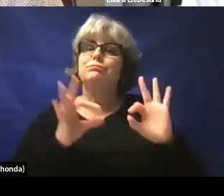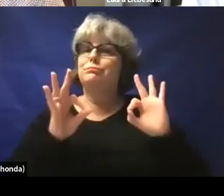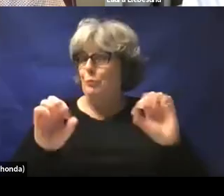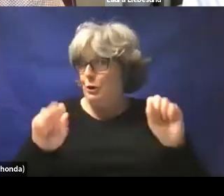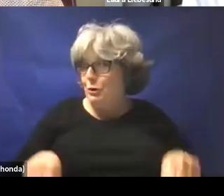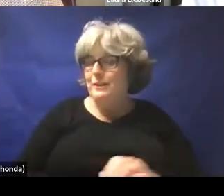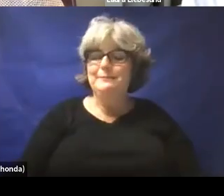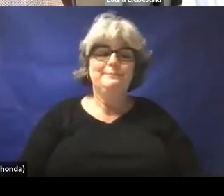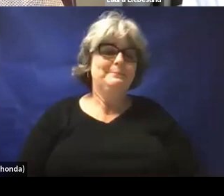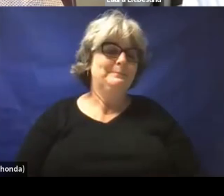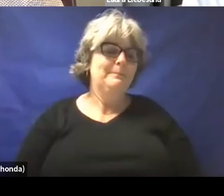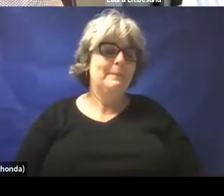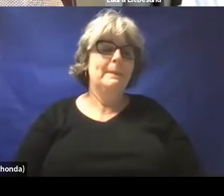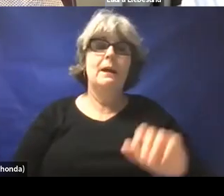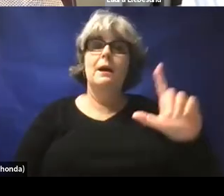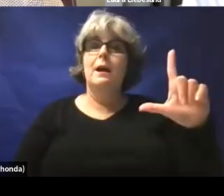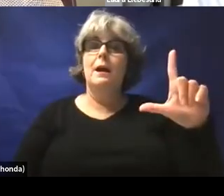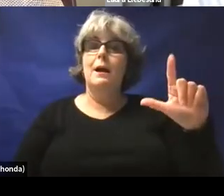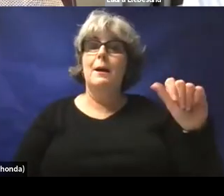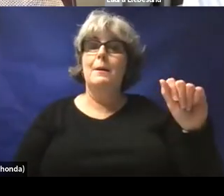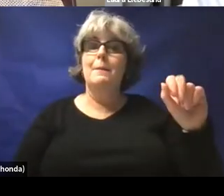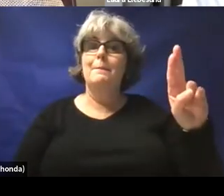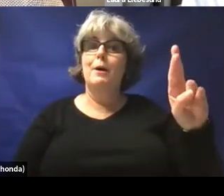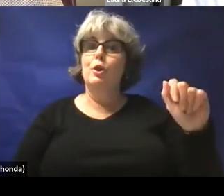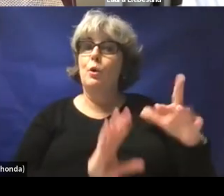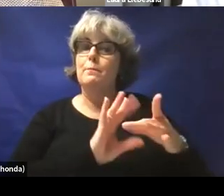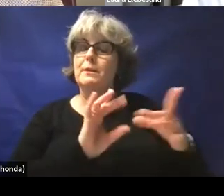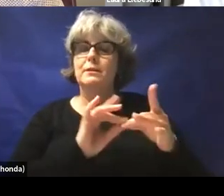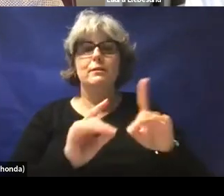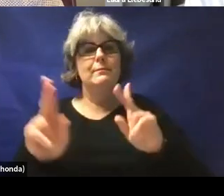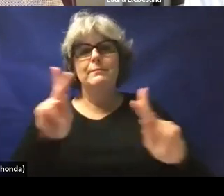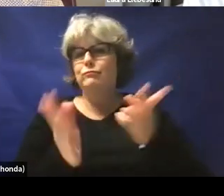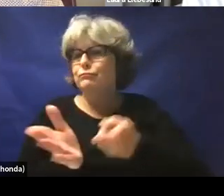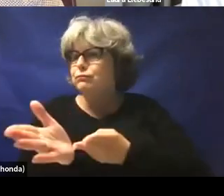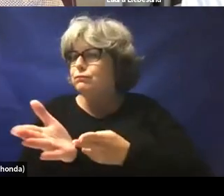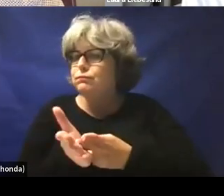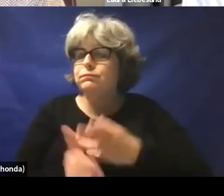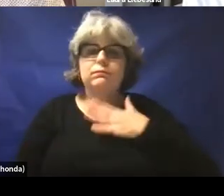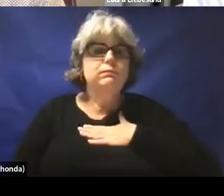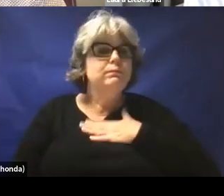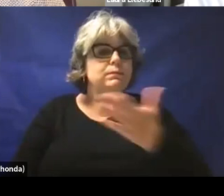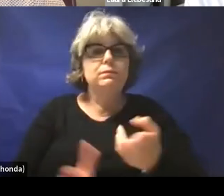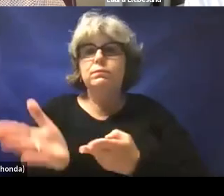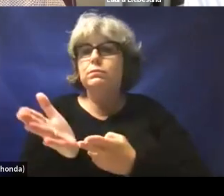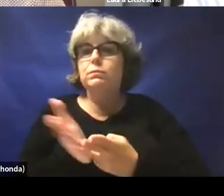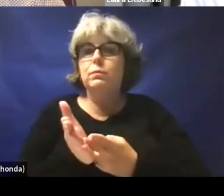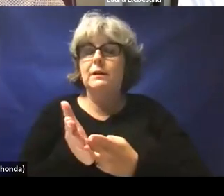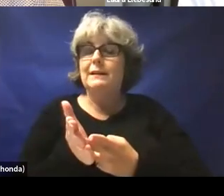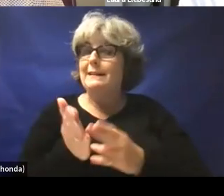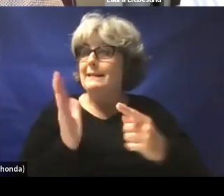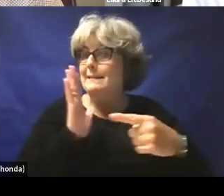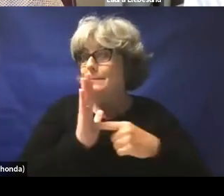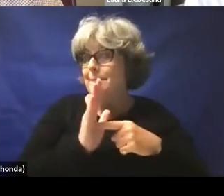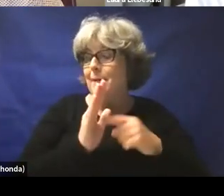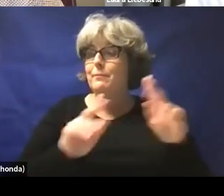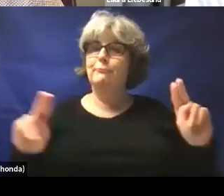know one of the little things Laura mentioned, and Laura, if you wanna touch on this, about how honest they were. You bartenders can be very diplomatic too,